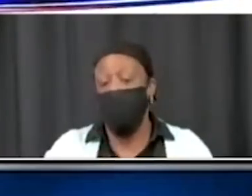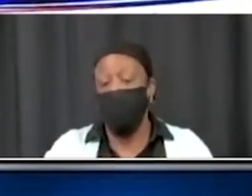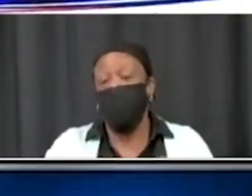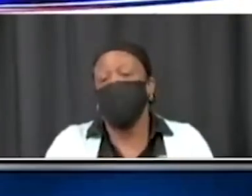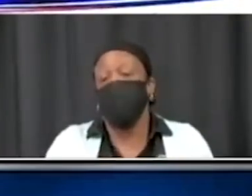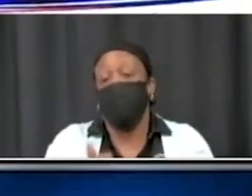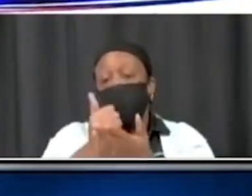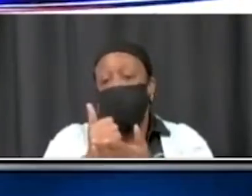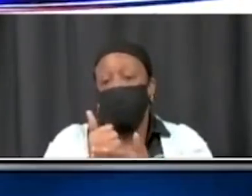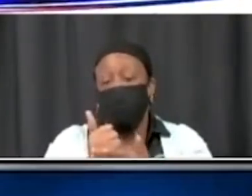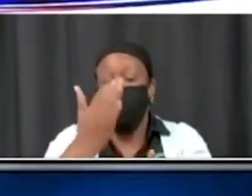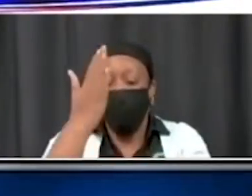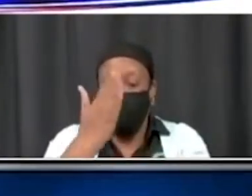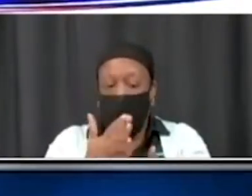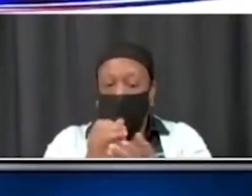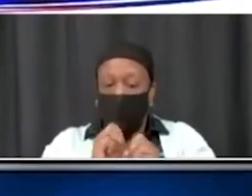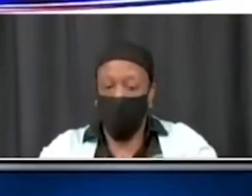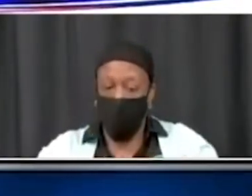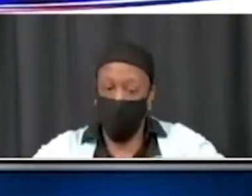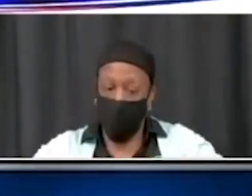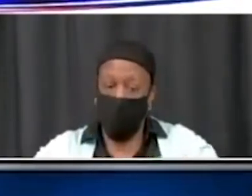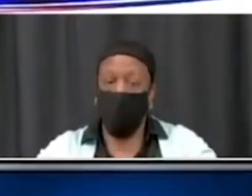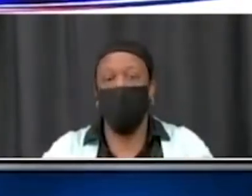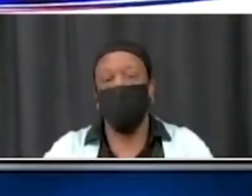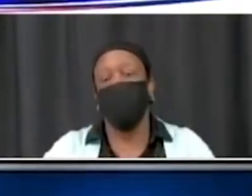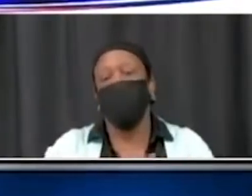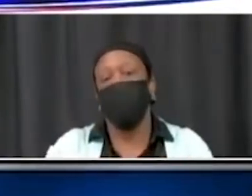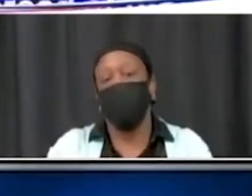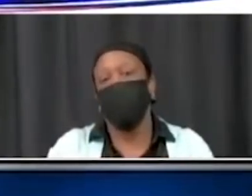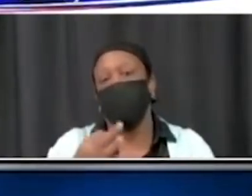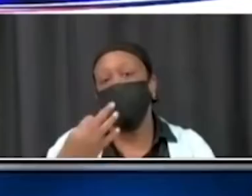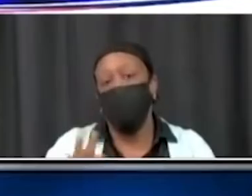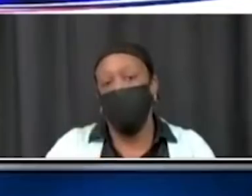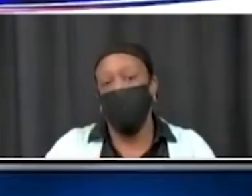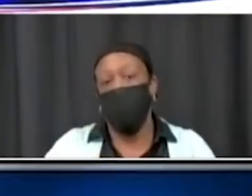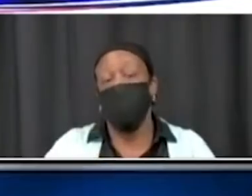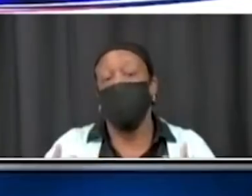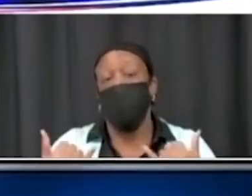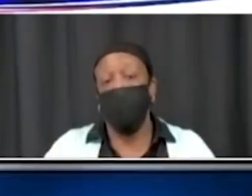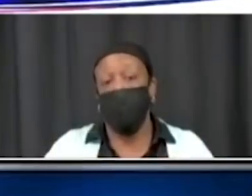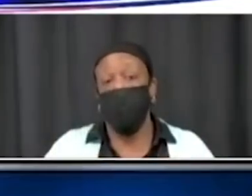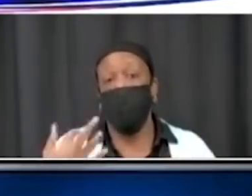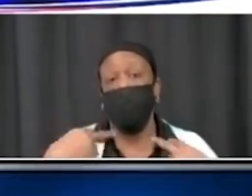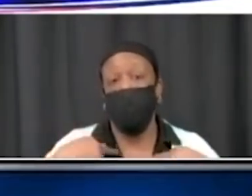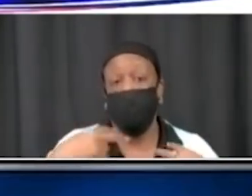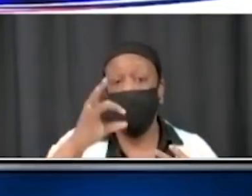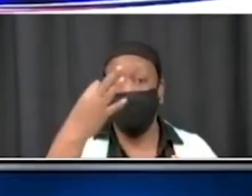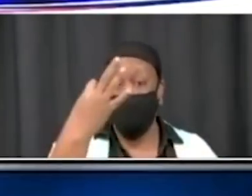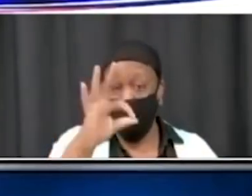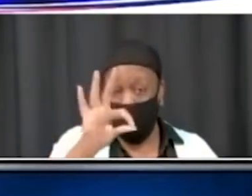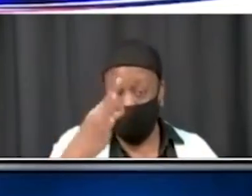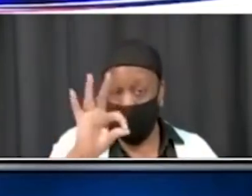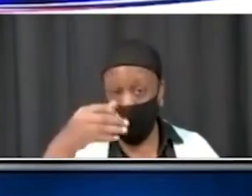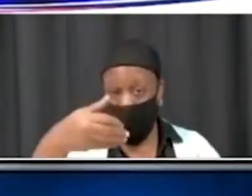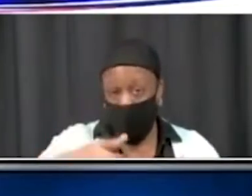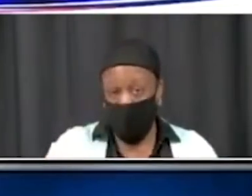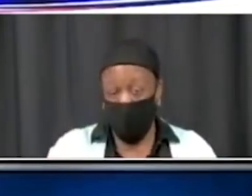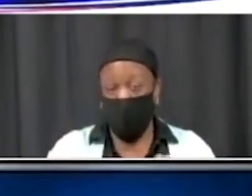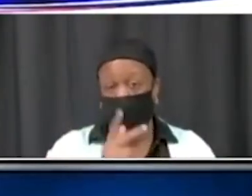spread of the coronavirus, and so we anticipate your full cooperation in